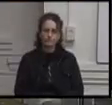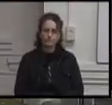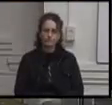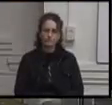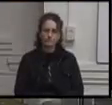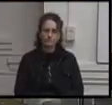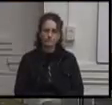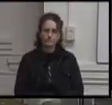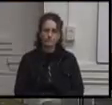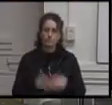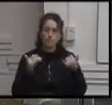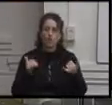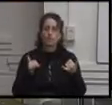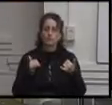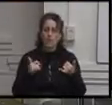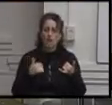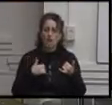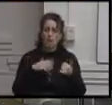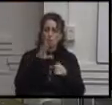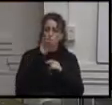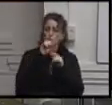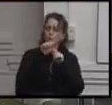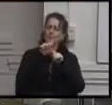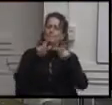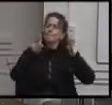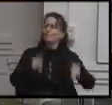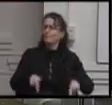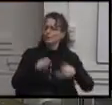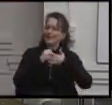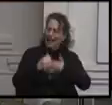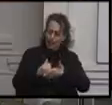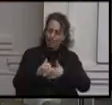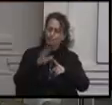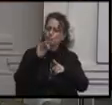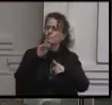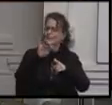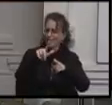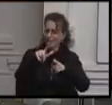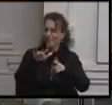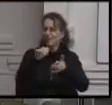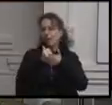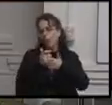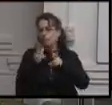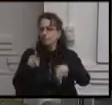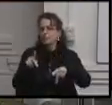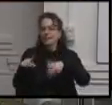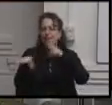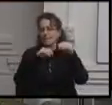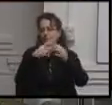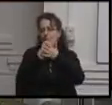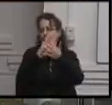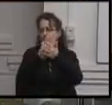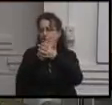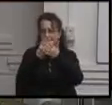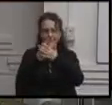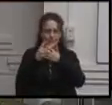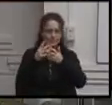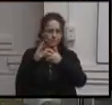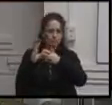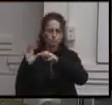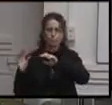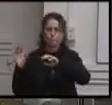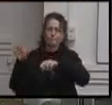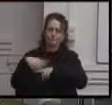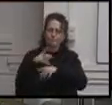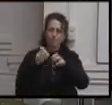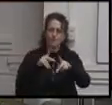we have 4 or 5 COSAs operating, and so if you have 3 volunteers per COSA, we can pretty much easily make that